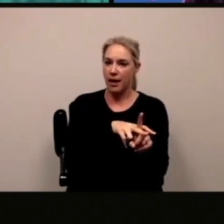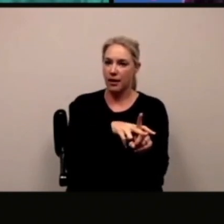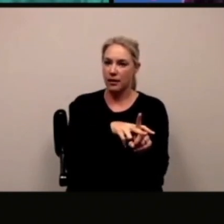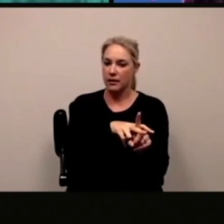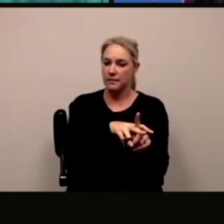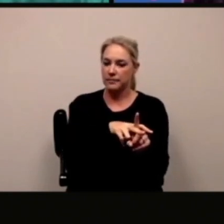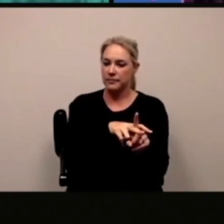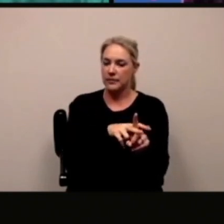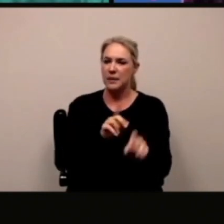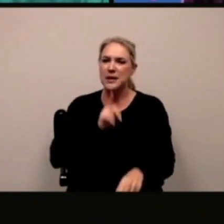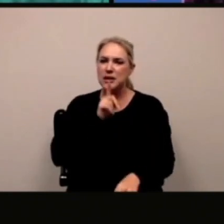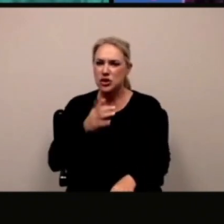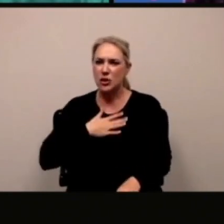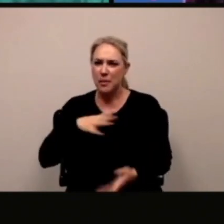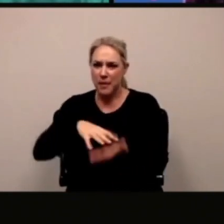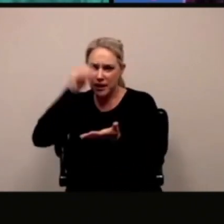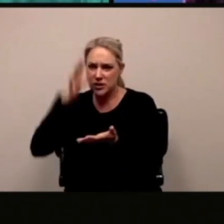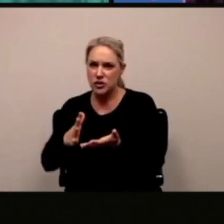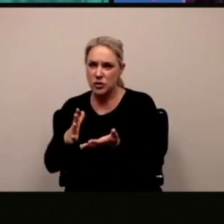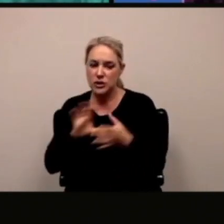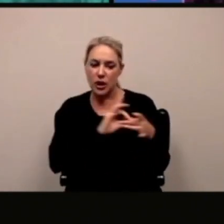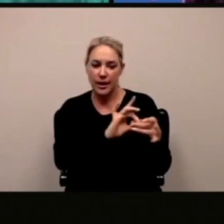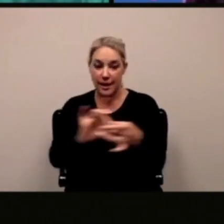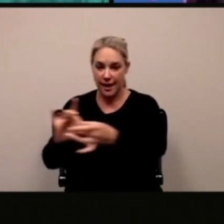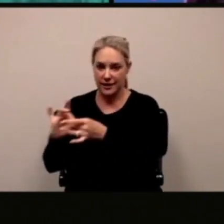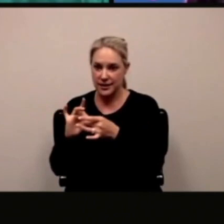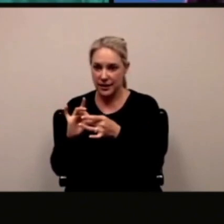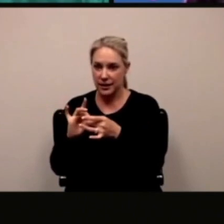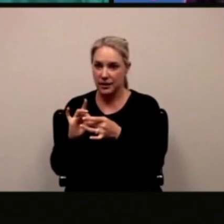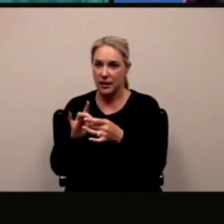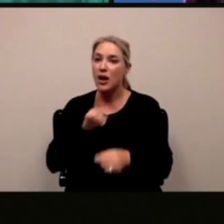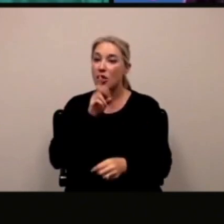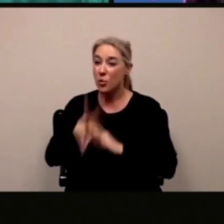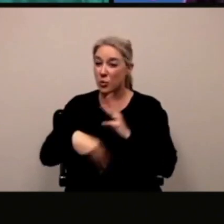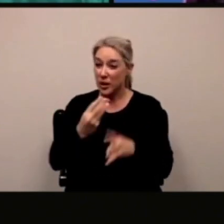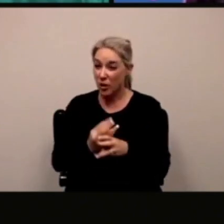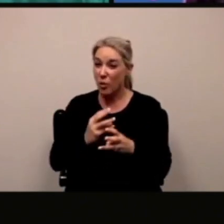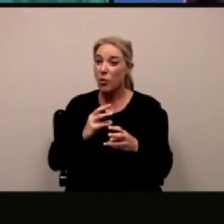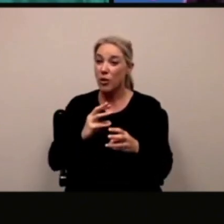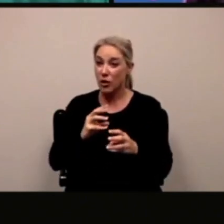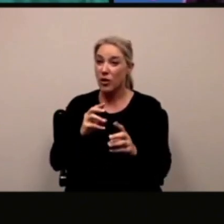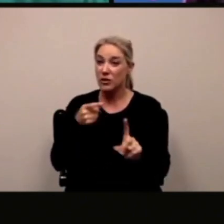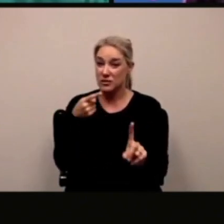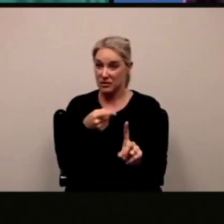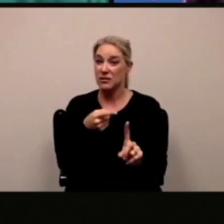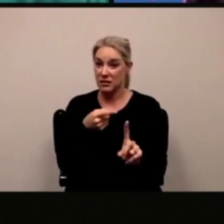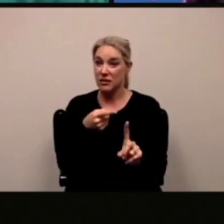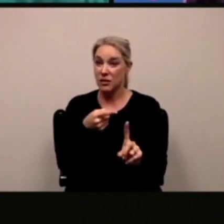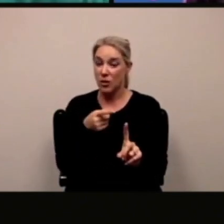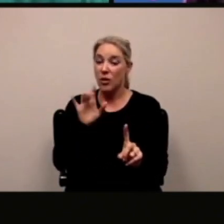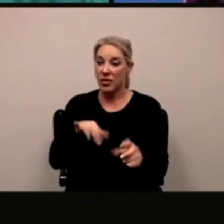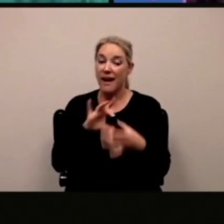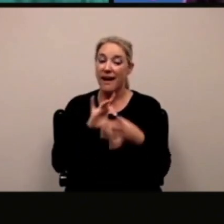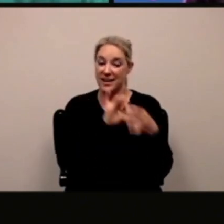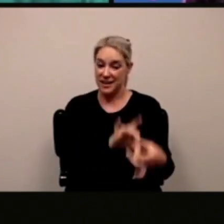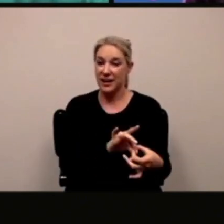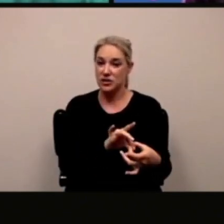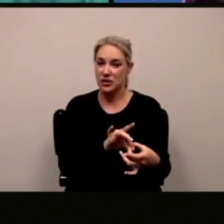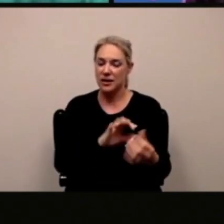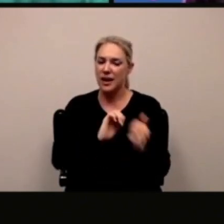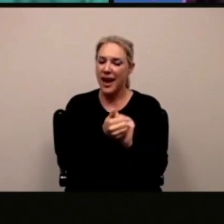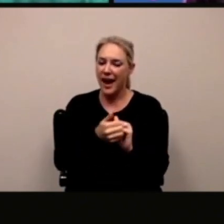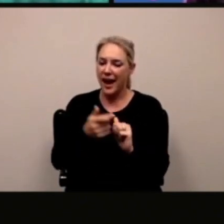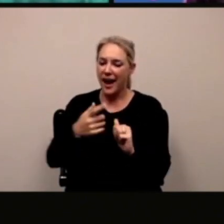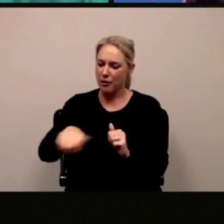always connected. I agree with Claudia, the real world aspect, the connection, and how they see themselves too, I think is